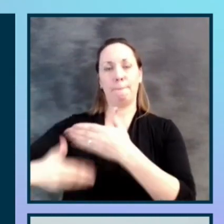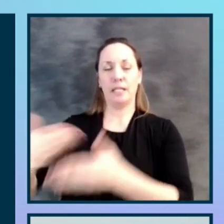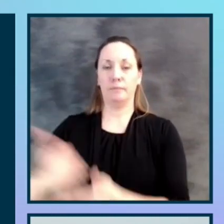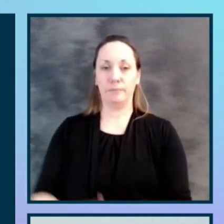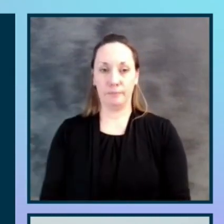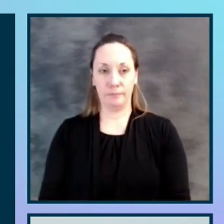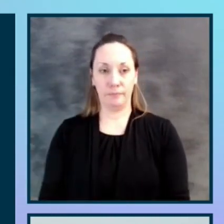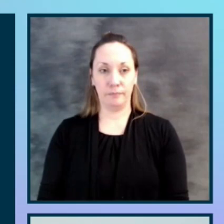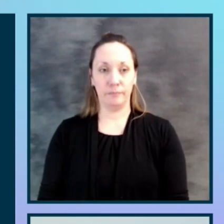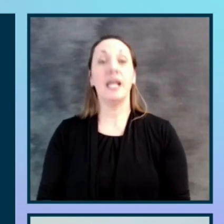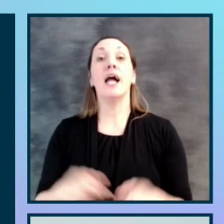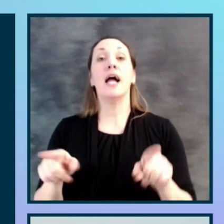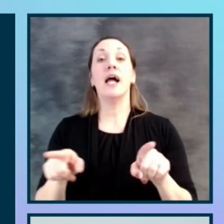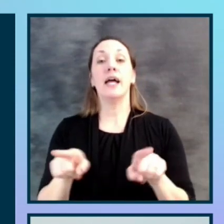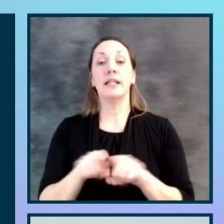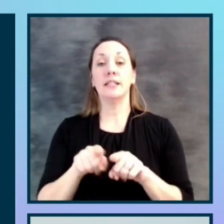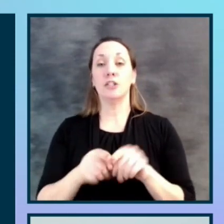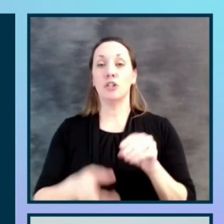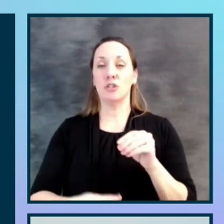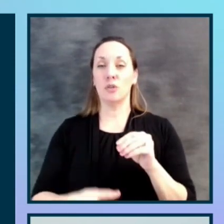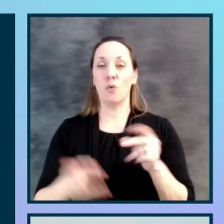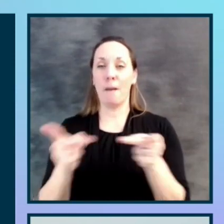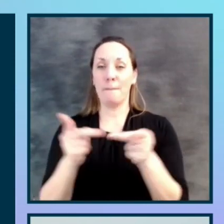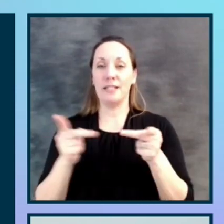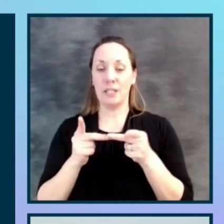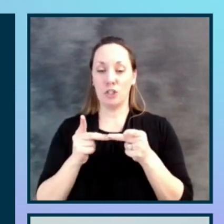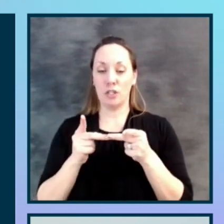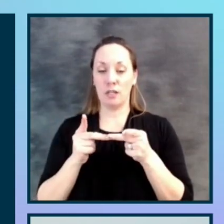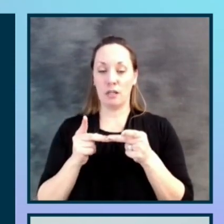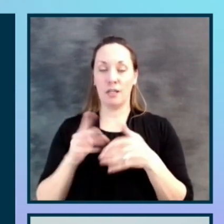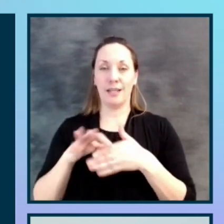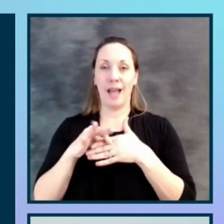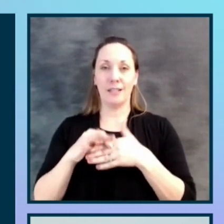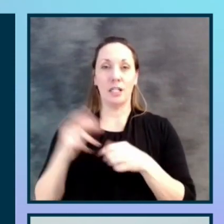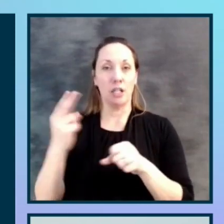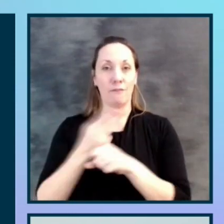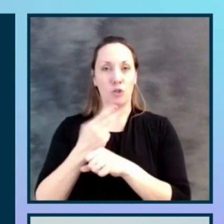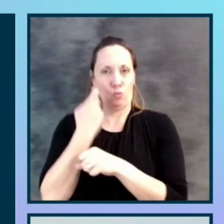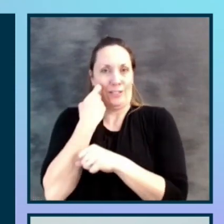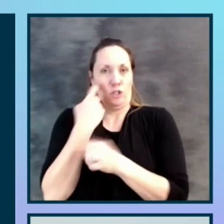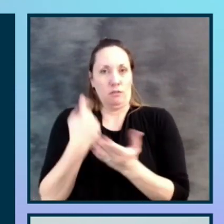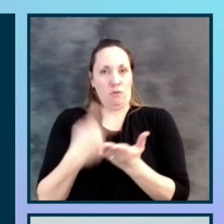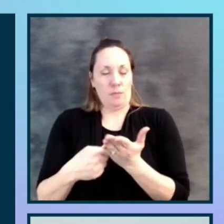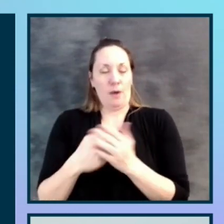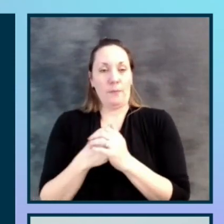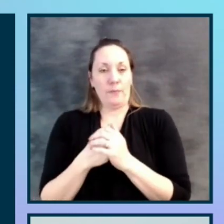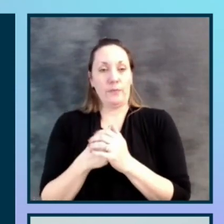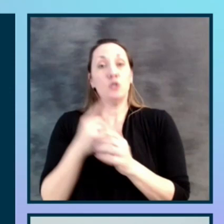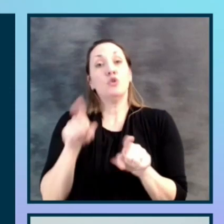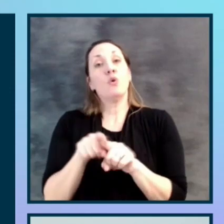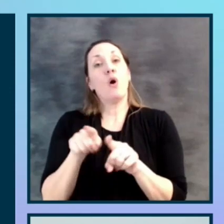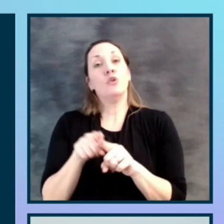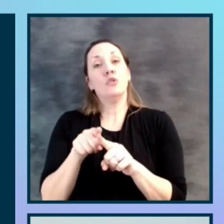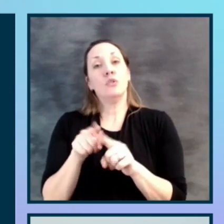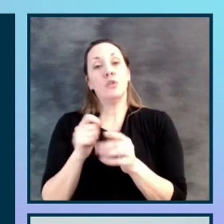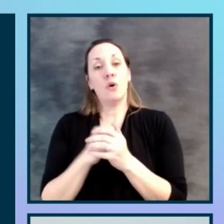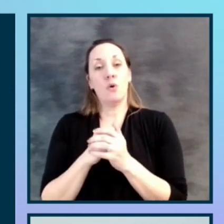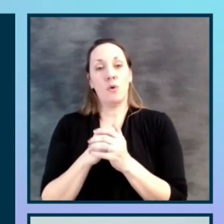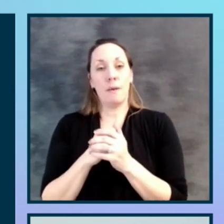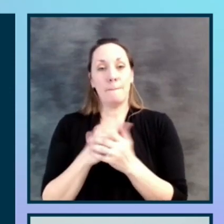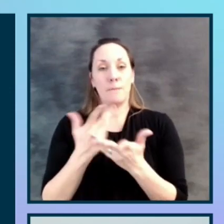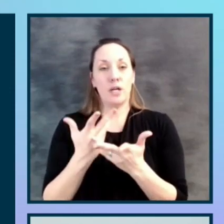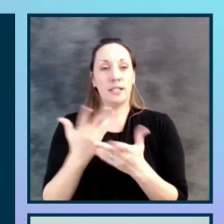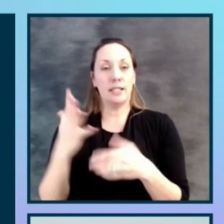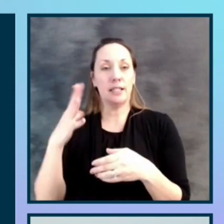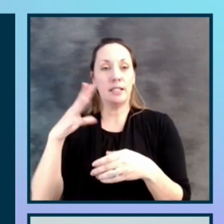In addition to positioning accessibility in the context of users, which we just spoke about, you should also position it in the context of